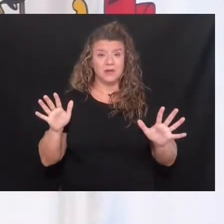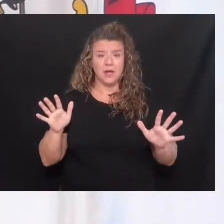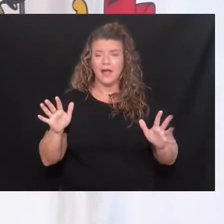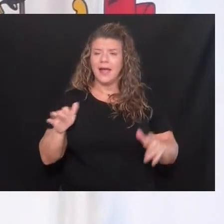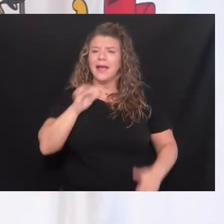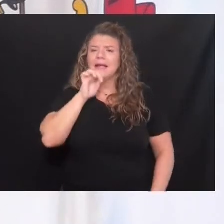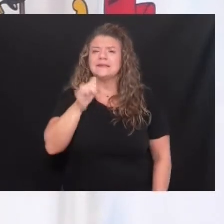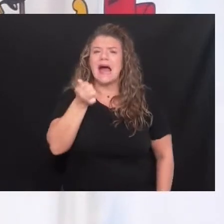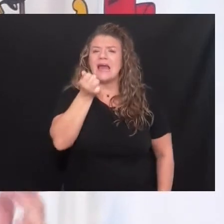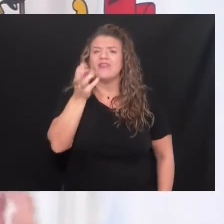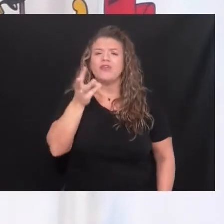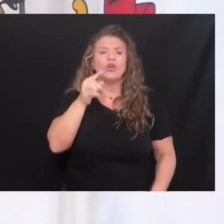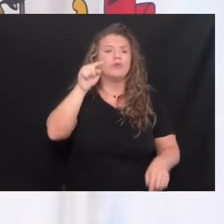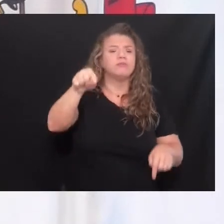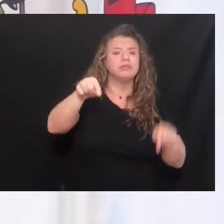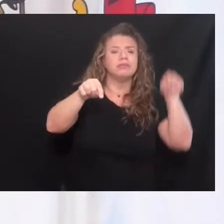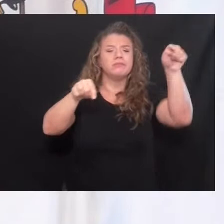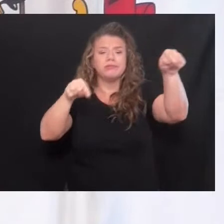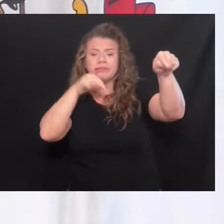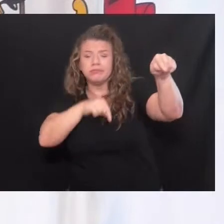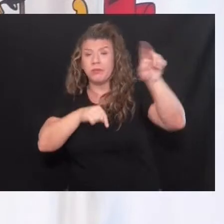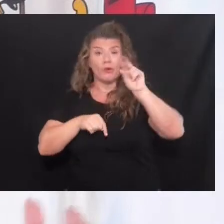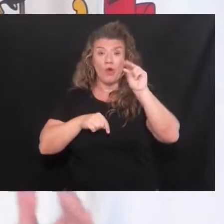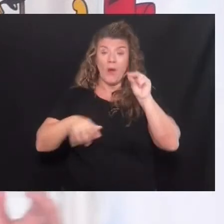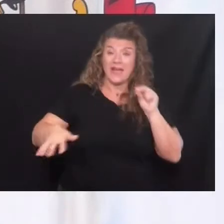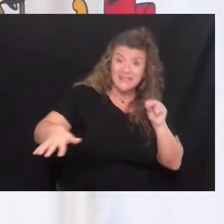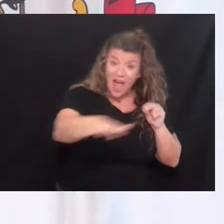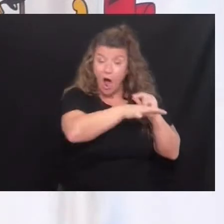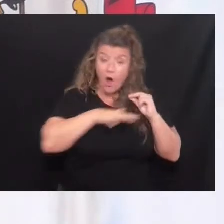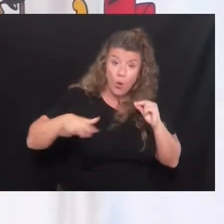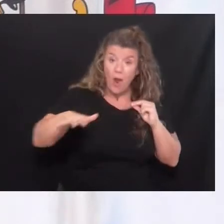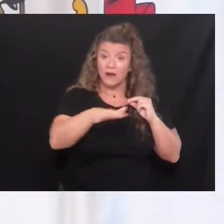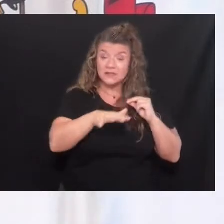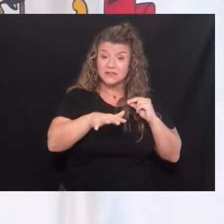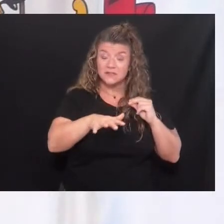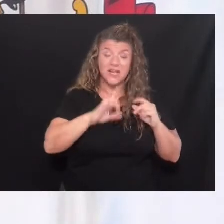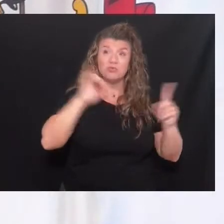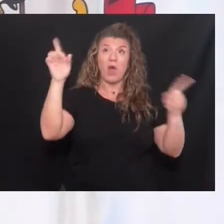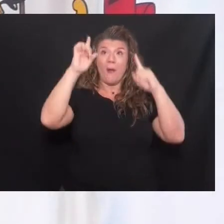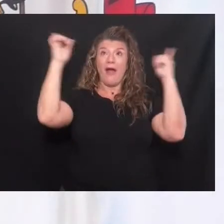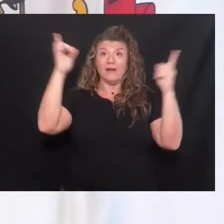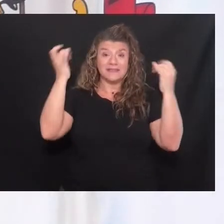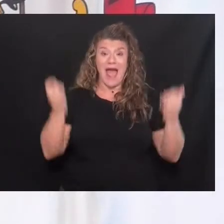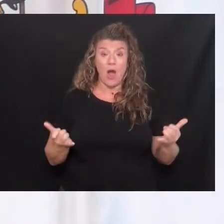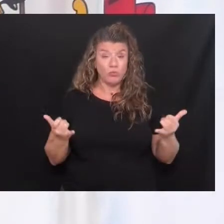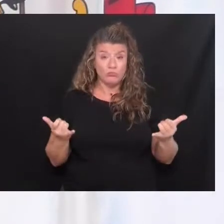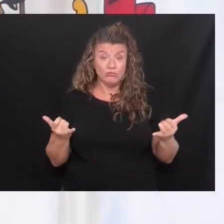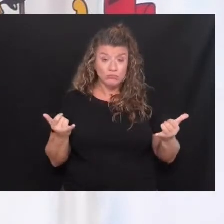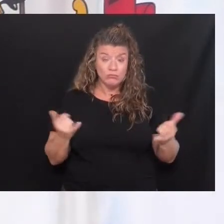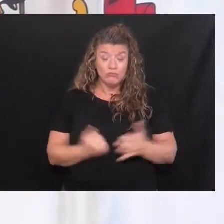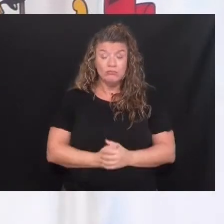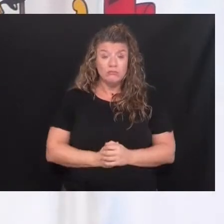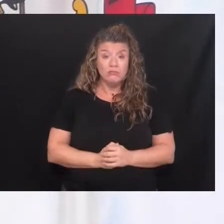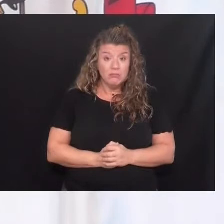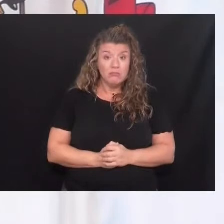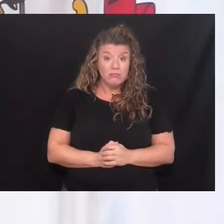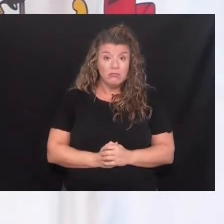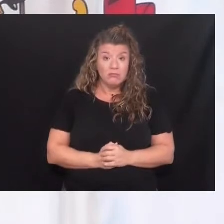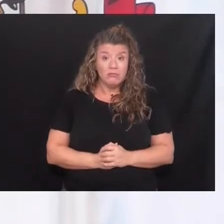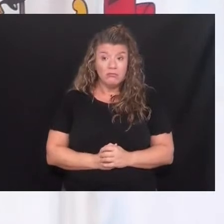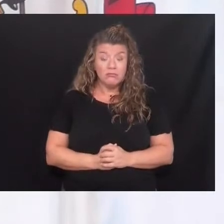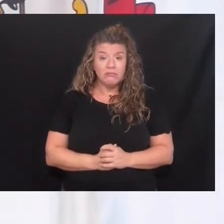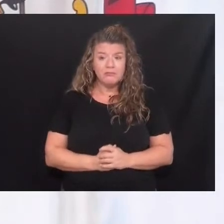few places, it's everywhere. It's all around us right now. Now, if you're